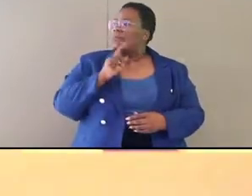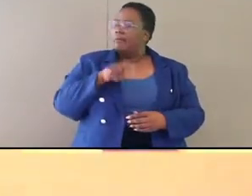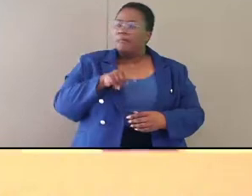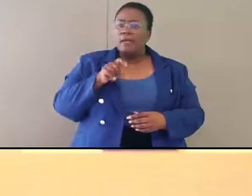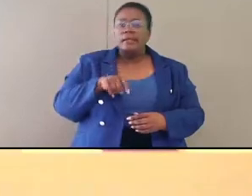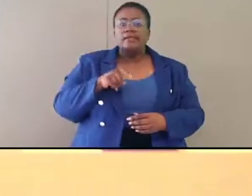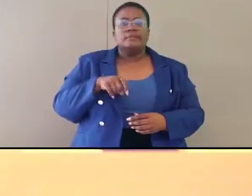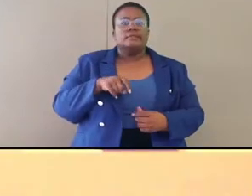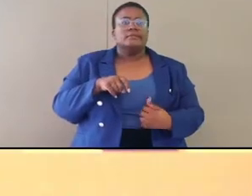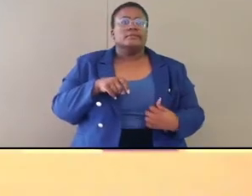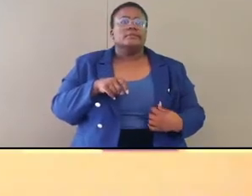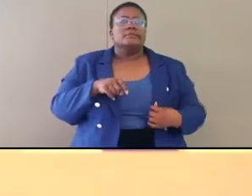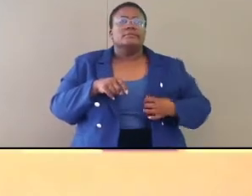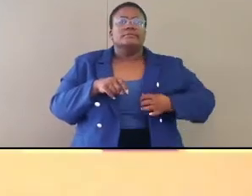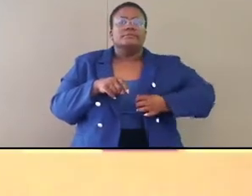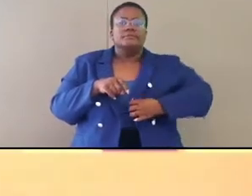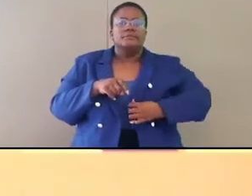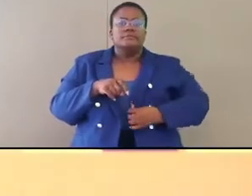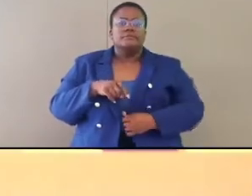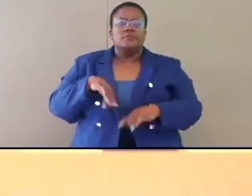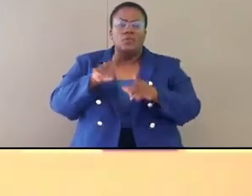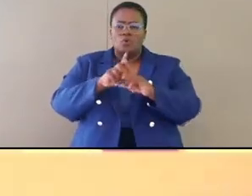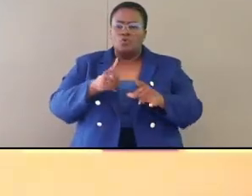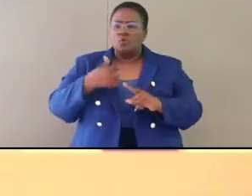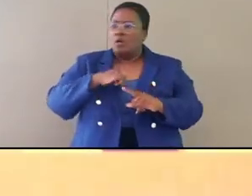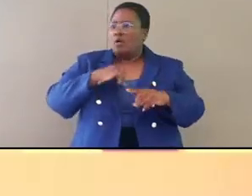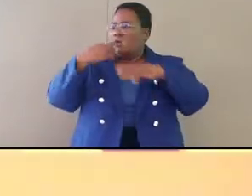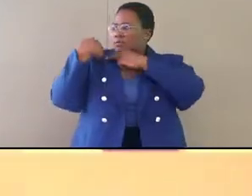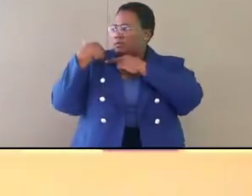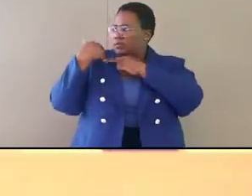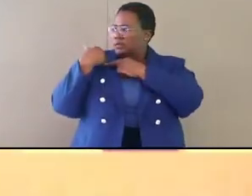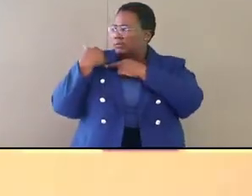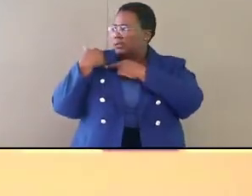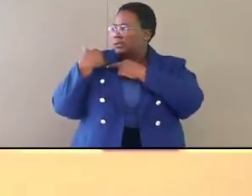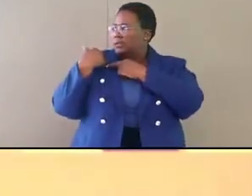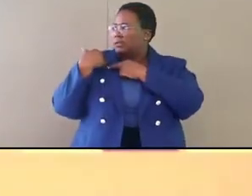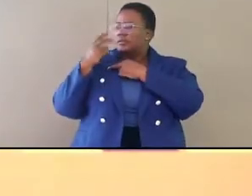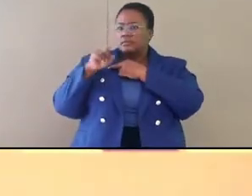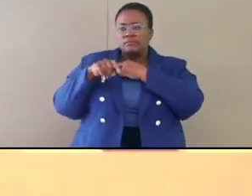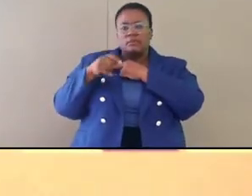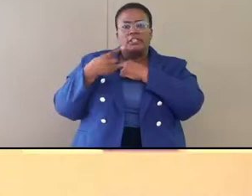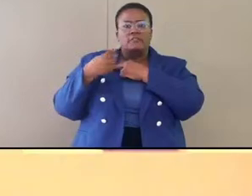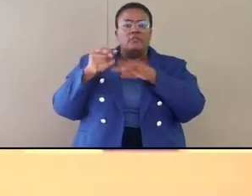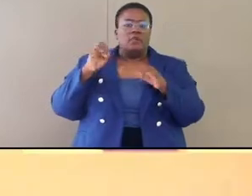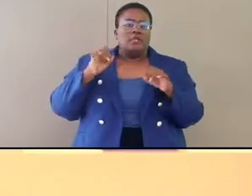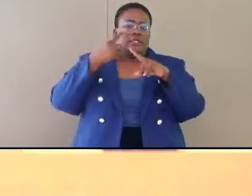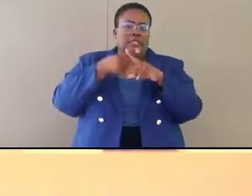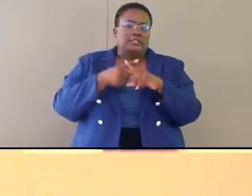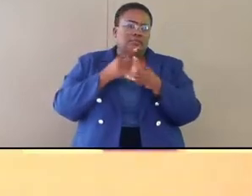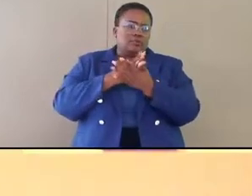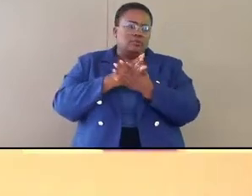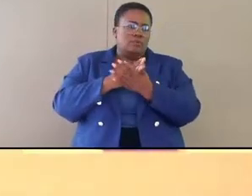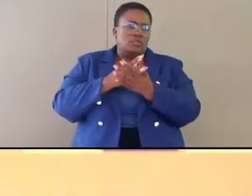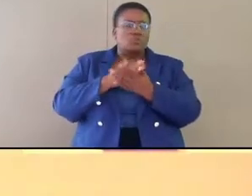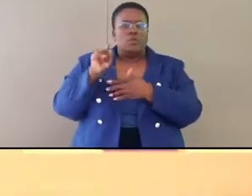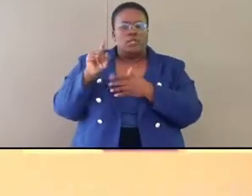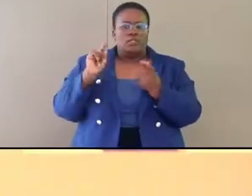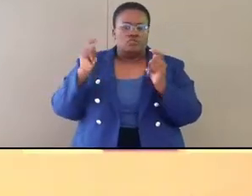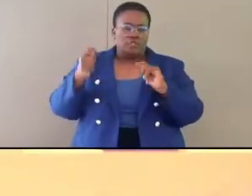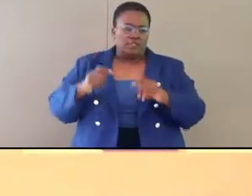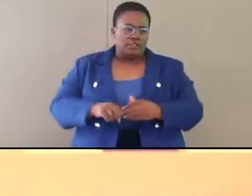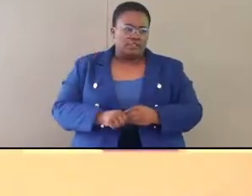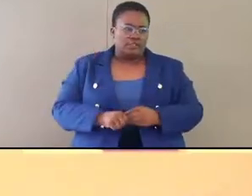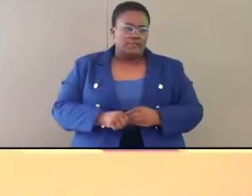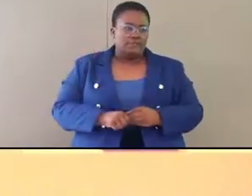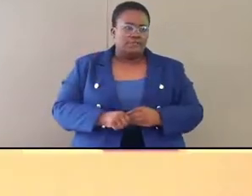to the officials but we must also take our responsibility of the executive in ensuring that that changes part of